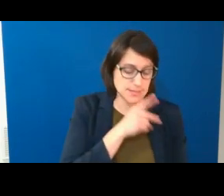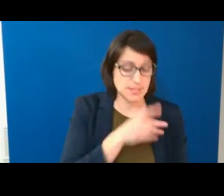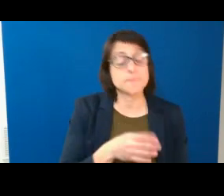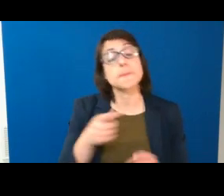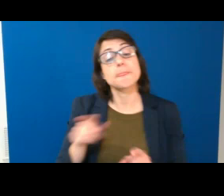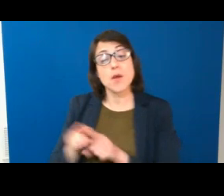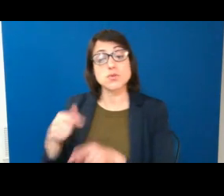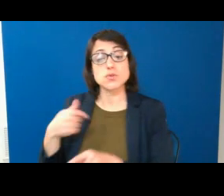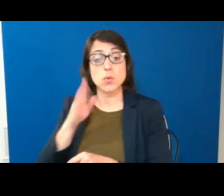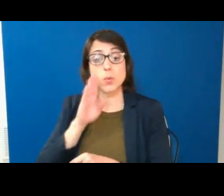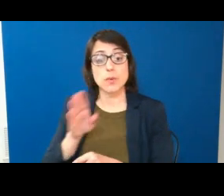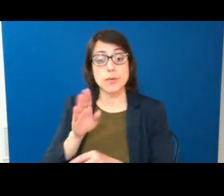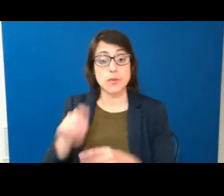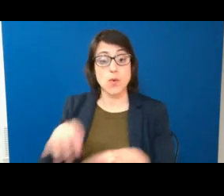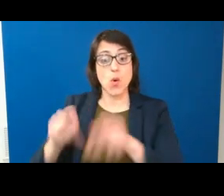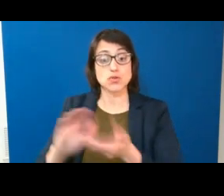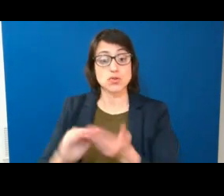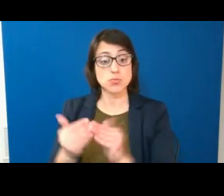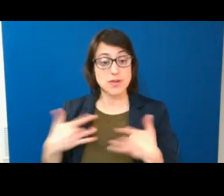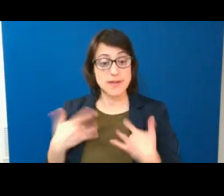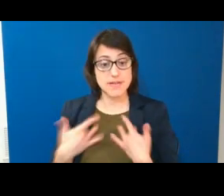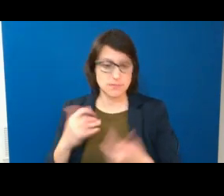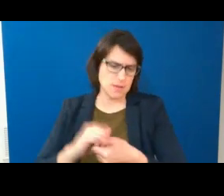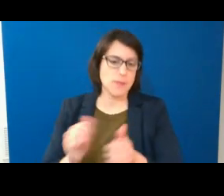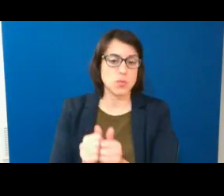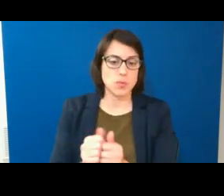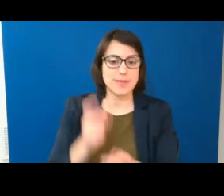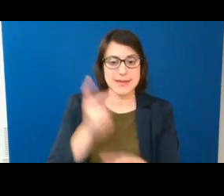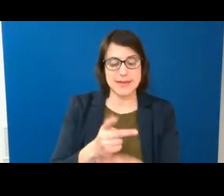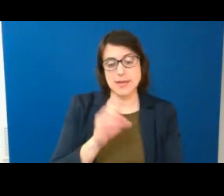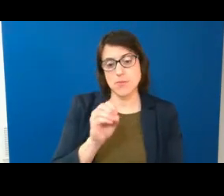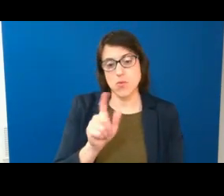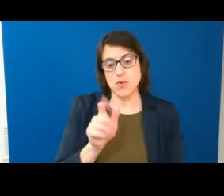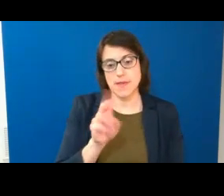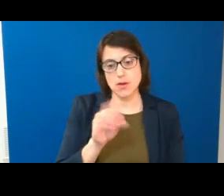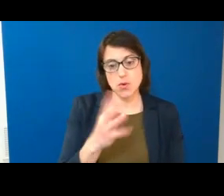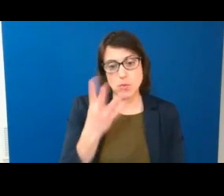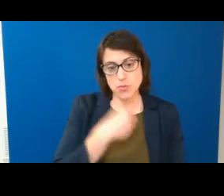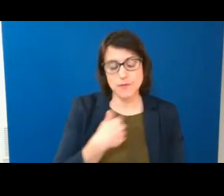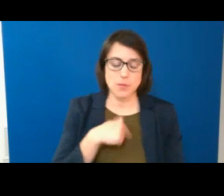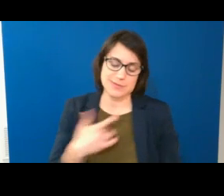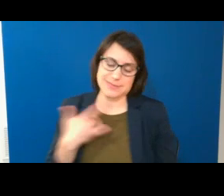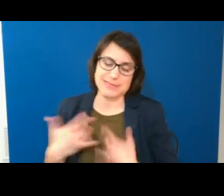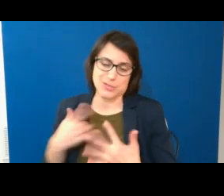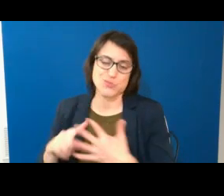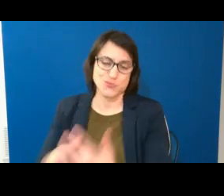Orlando Beautiful, and we're really excited to get started. Next slide, please.